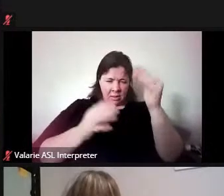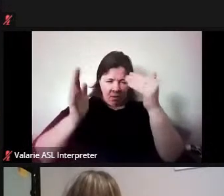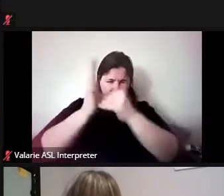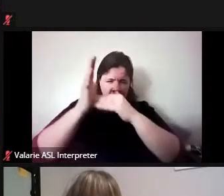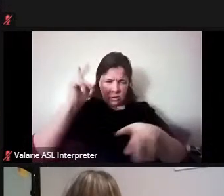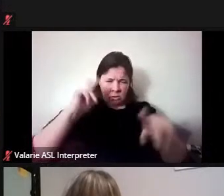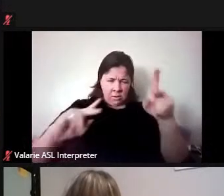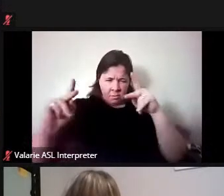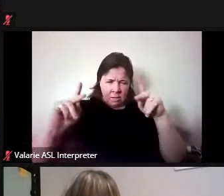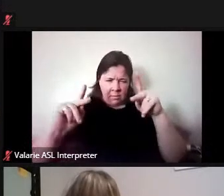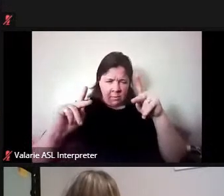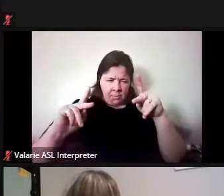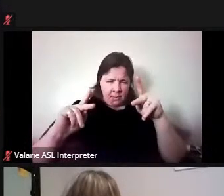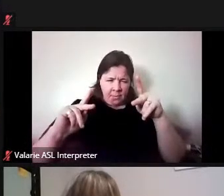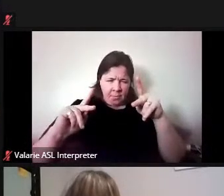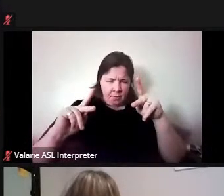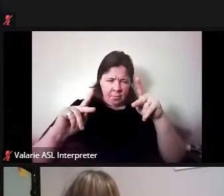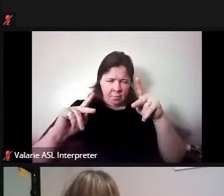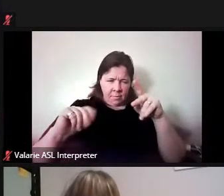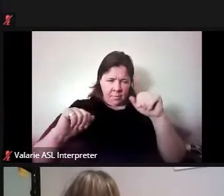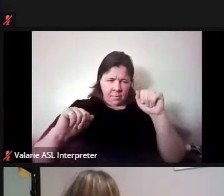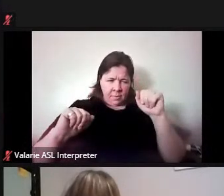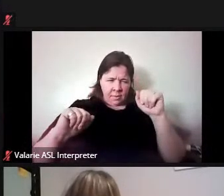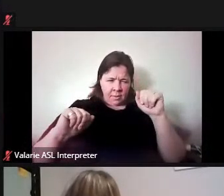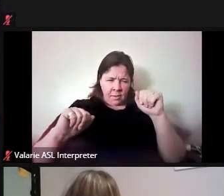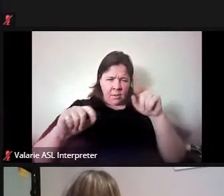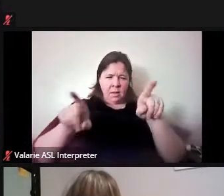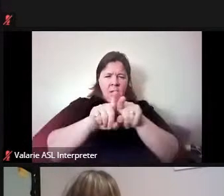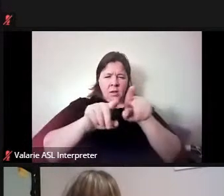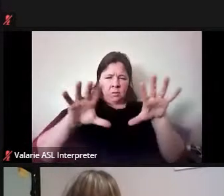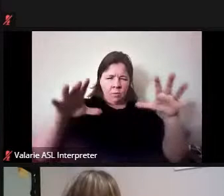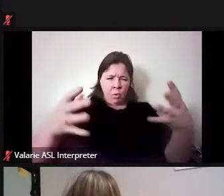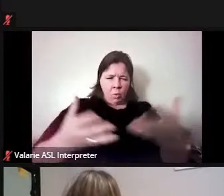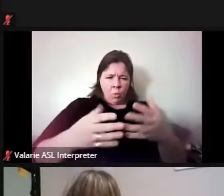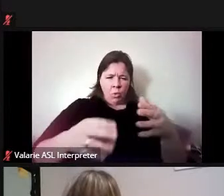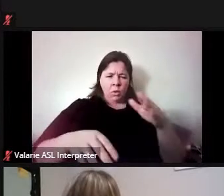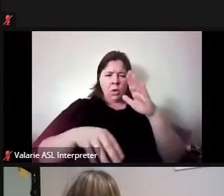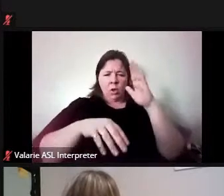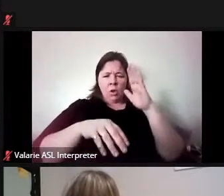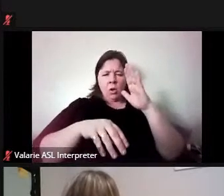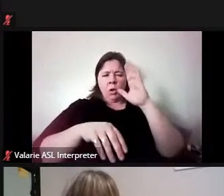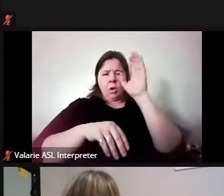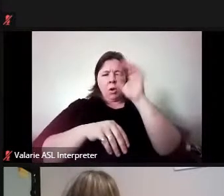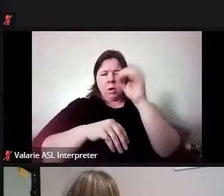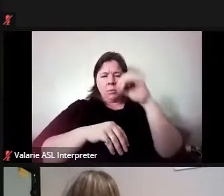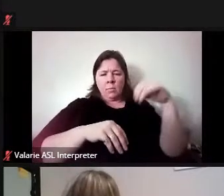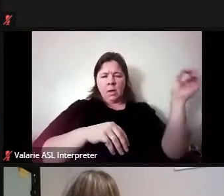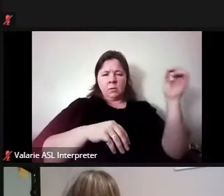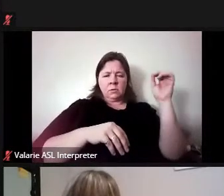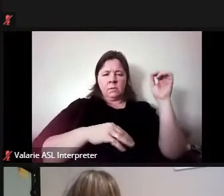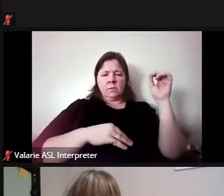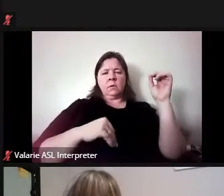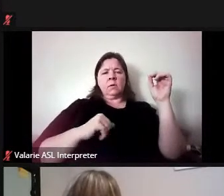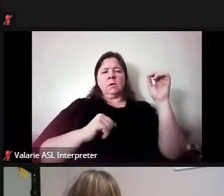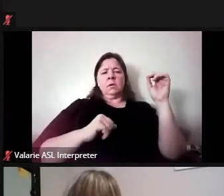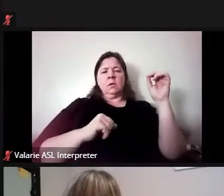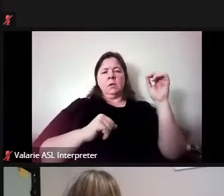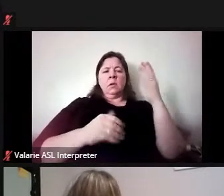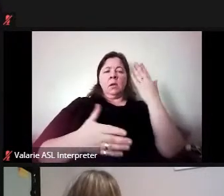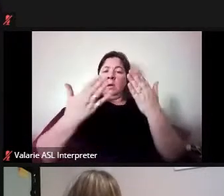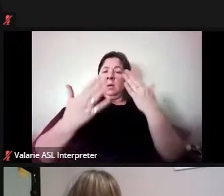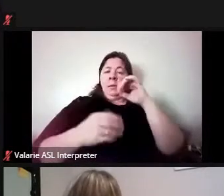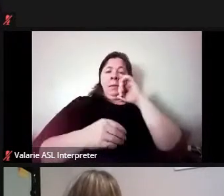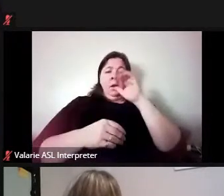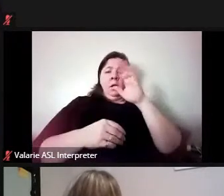pointed out, it is a part of the whole that is Onpassive. And sure enough, it might not be